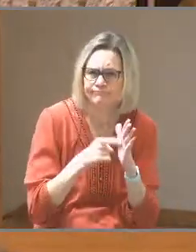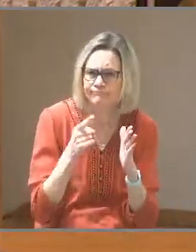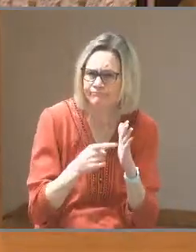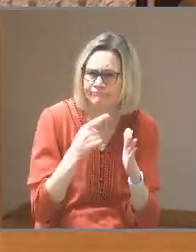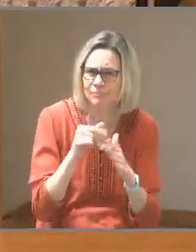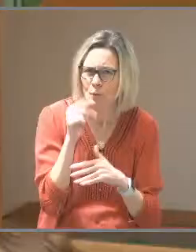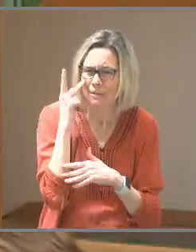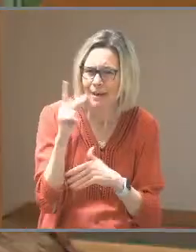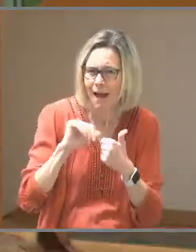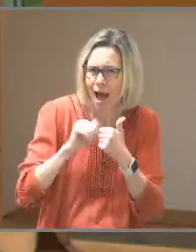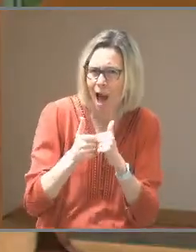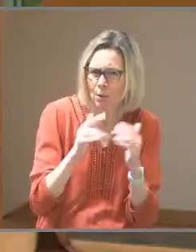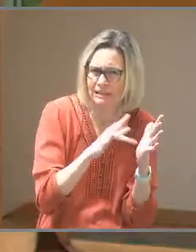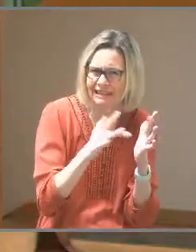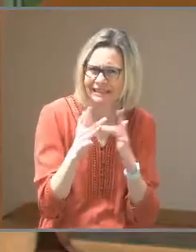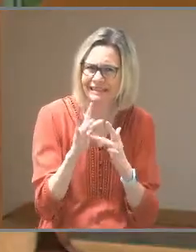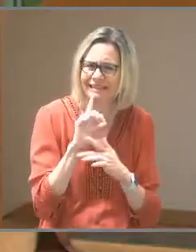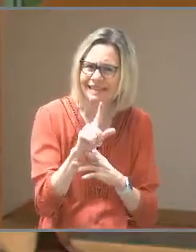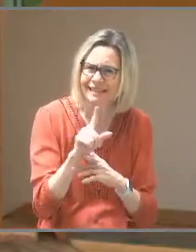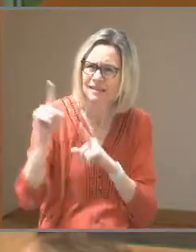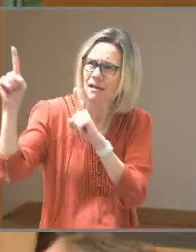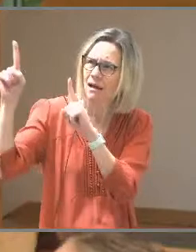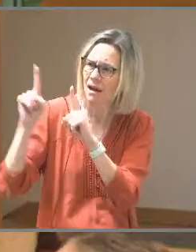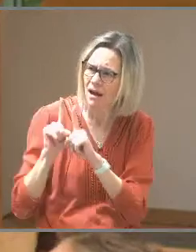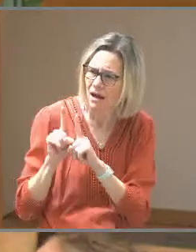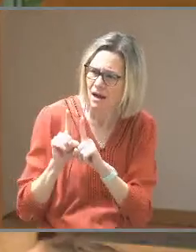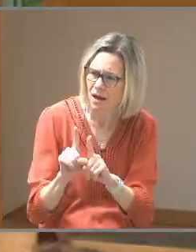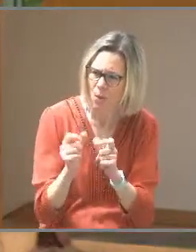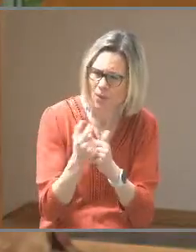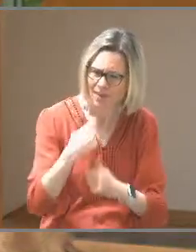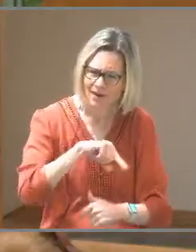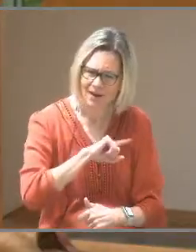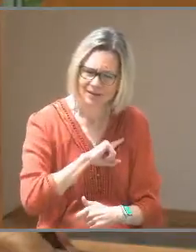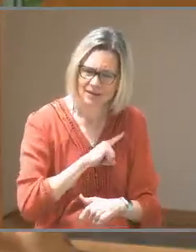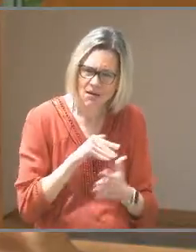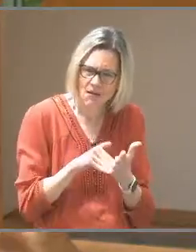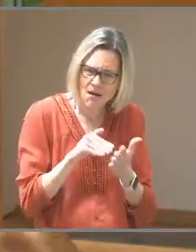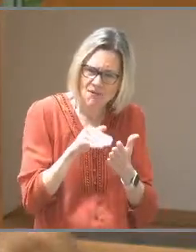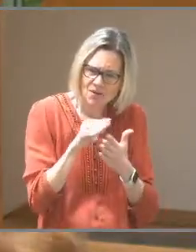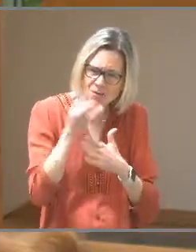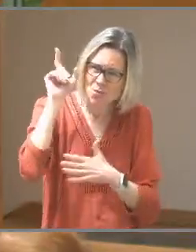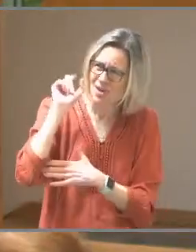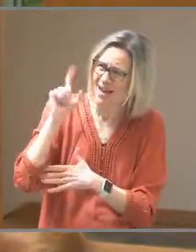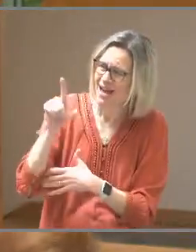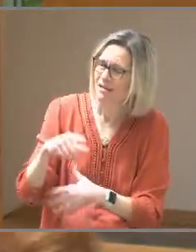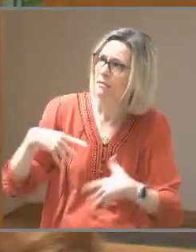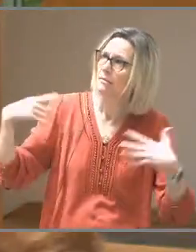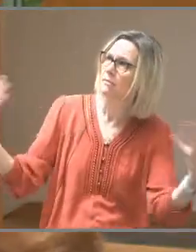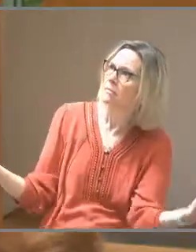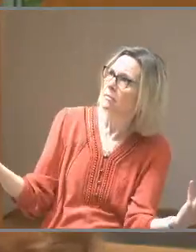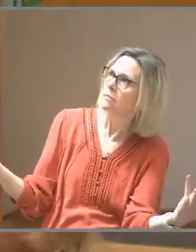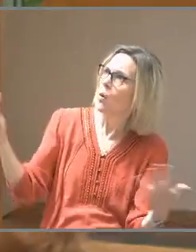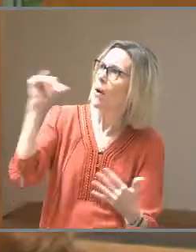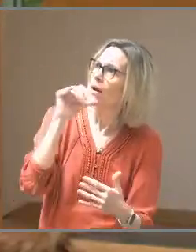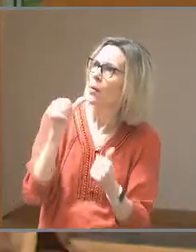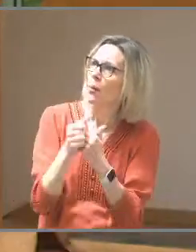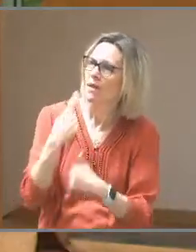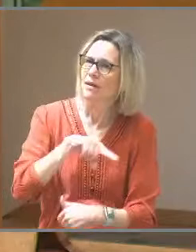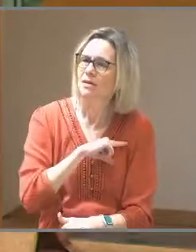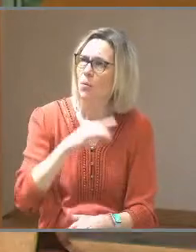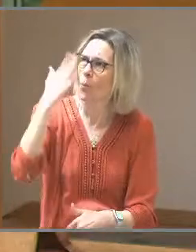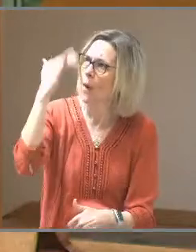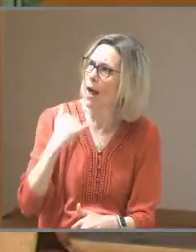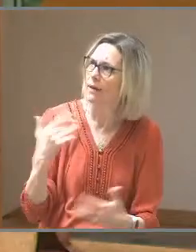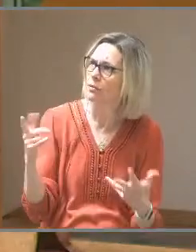how Jesus is walking with us. Many times we ask Jesus, why you are not with us? Why, Jesus? Why you don't show